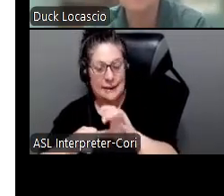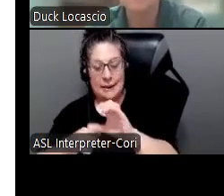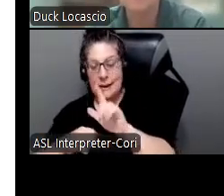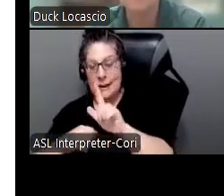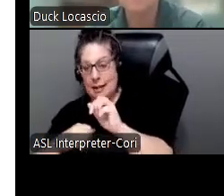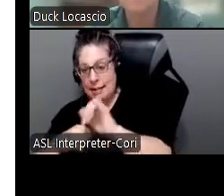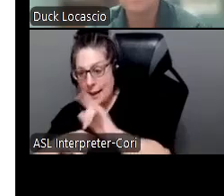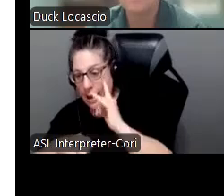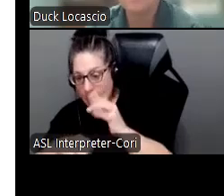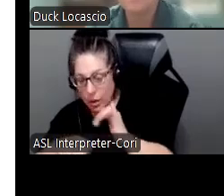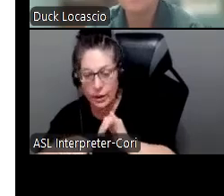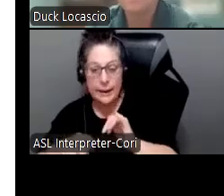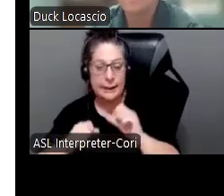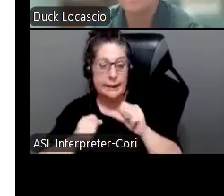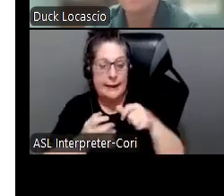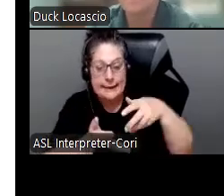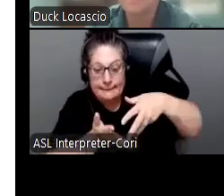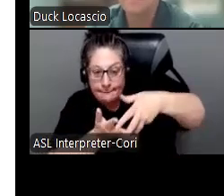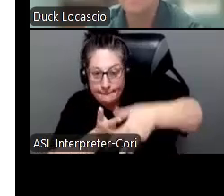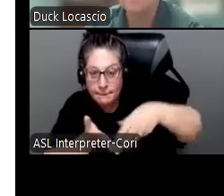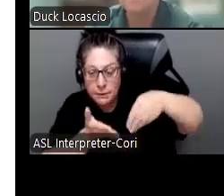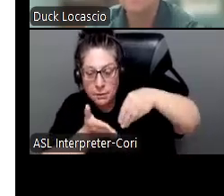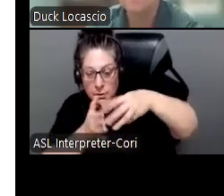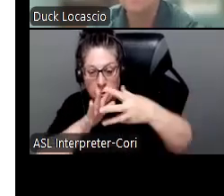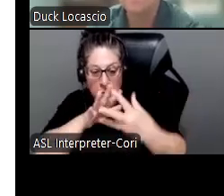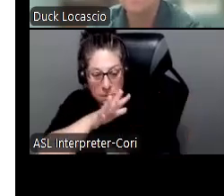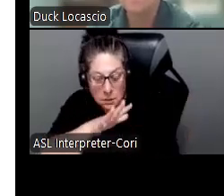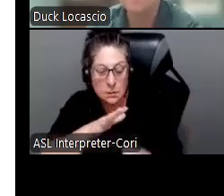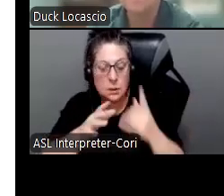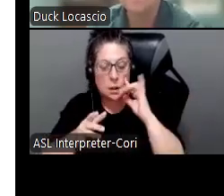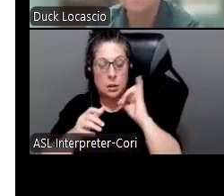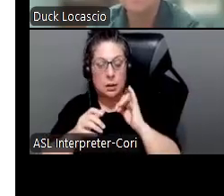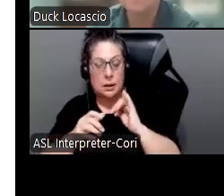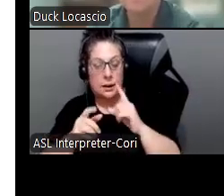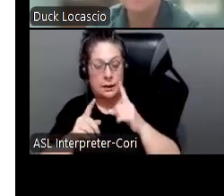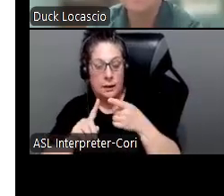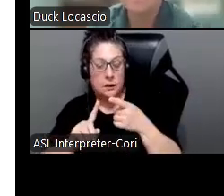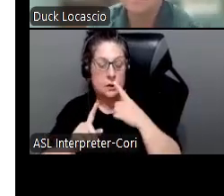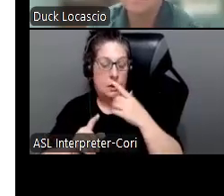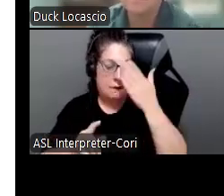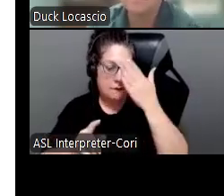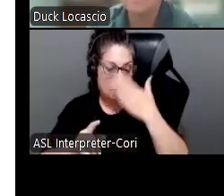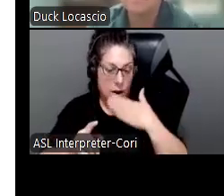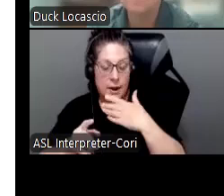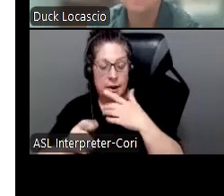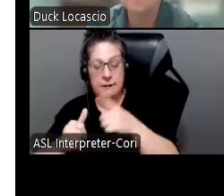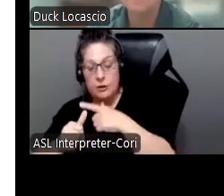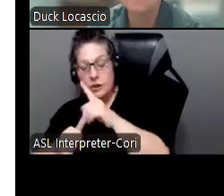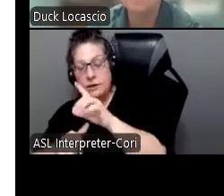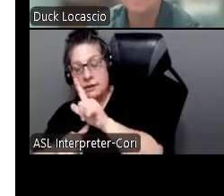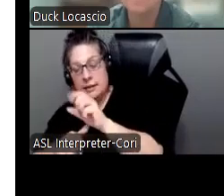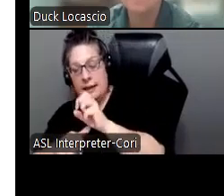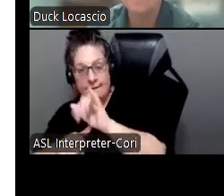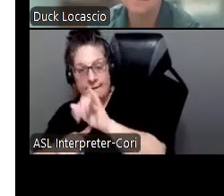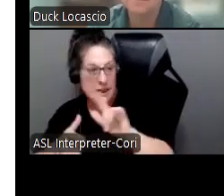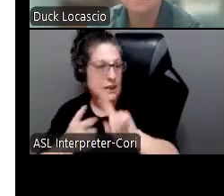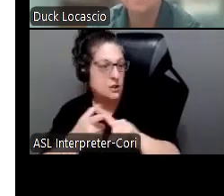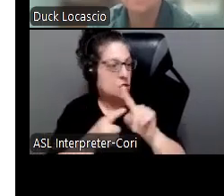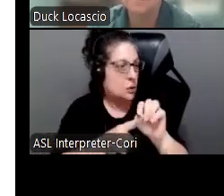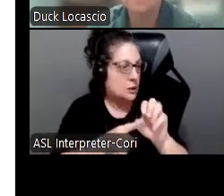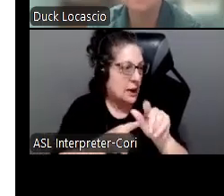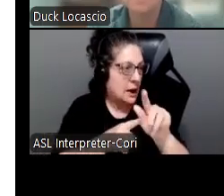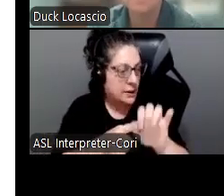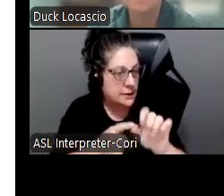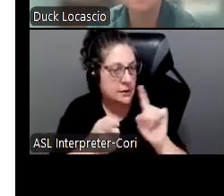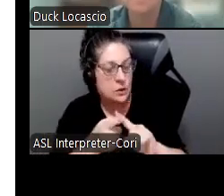deposition, permeability. And so you go from a front and a first levee to a terrace to a sweet gum red